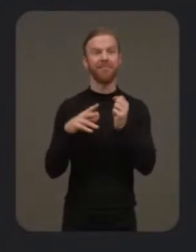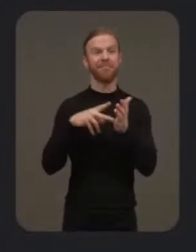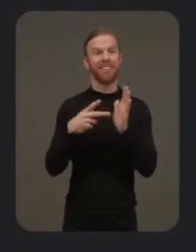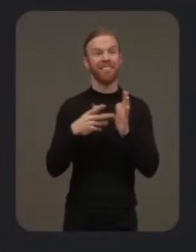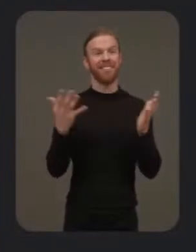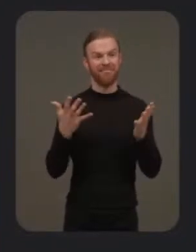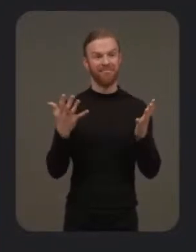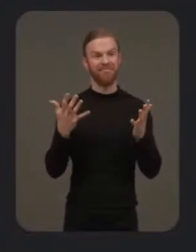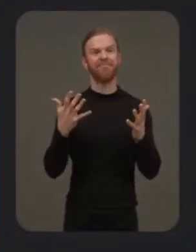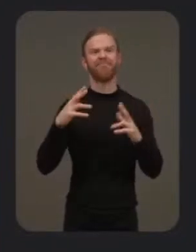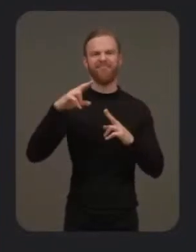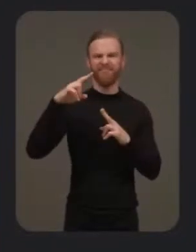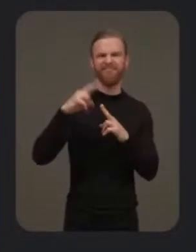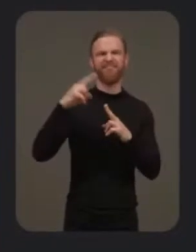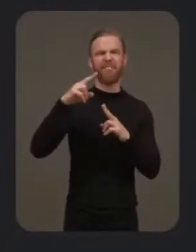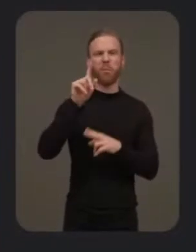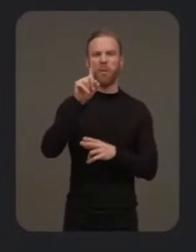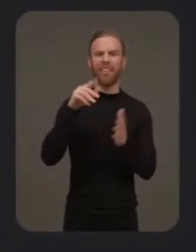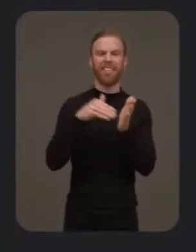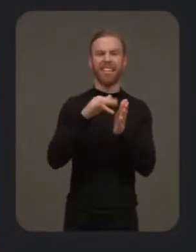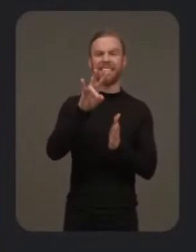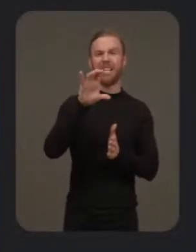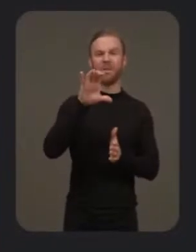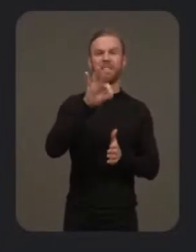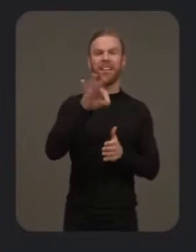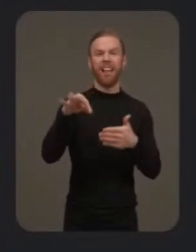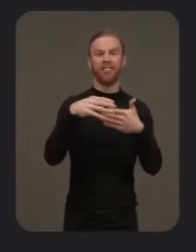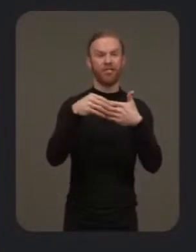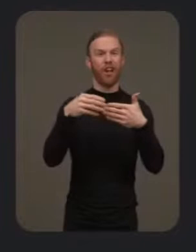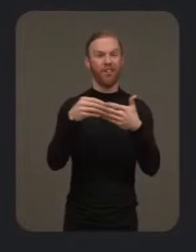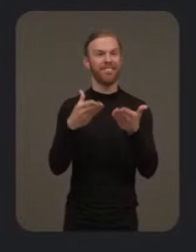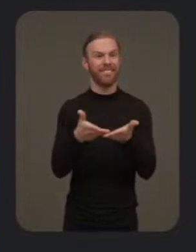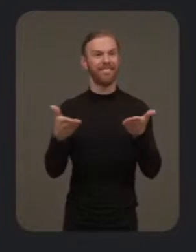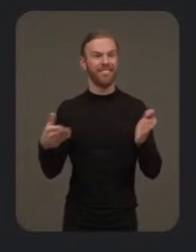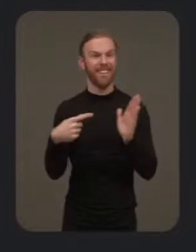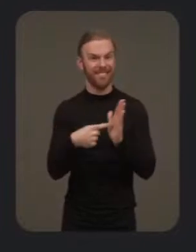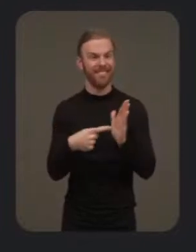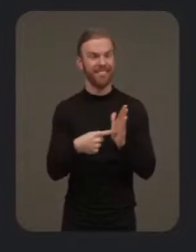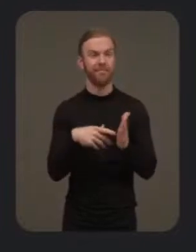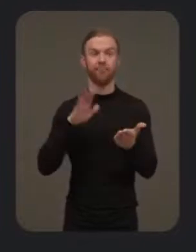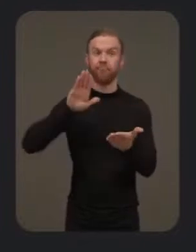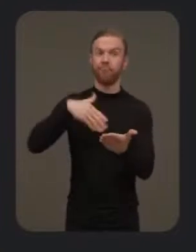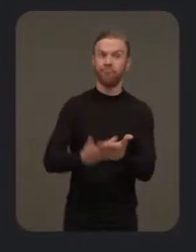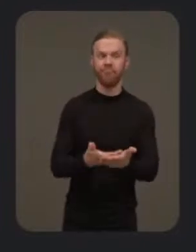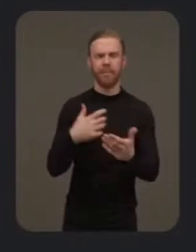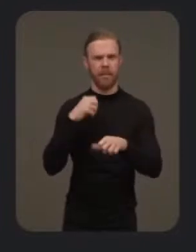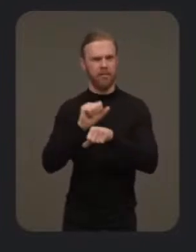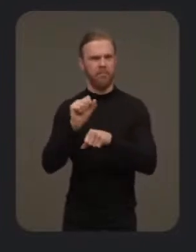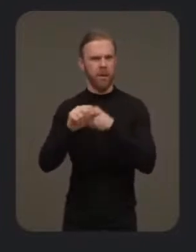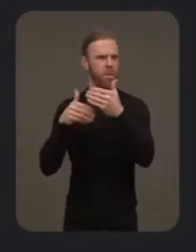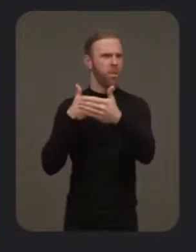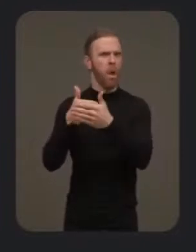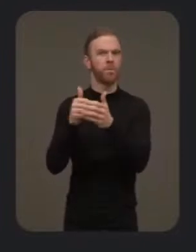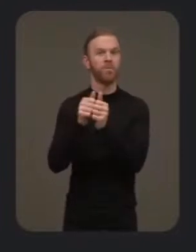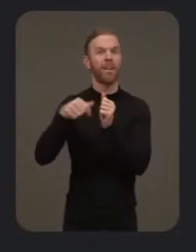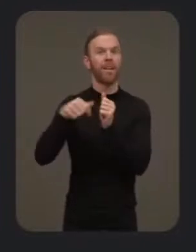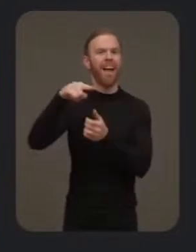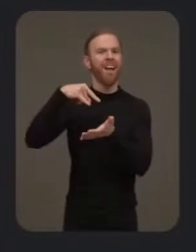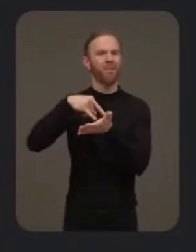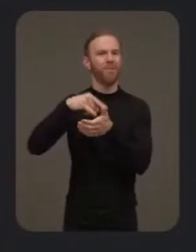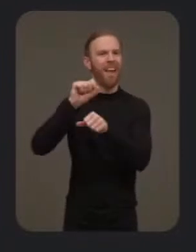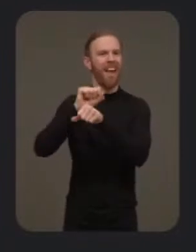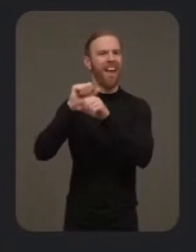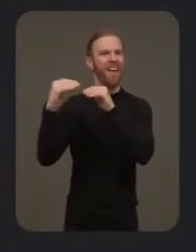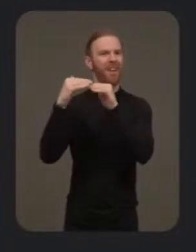ultra-premium $17.99 device. Now, to get there, we've been working closely with our Android